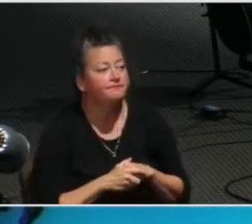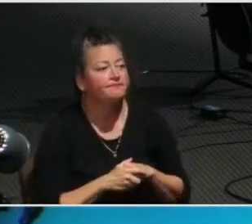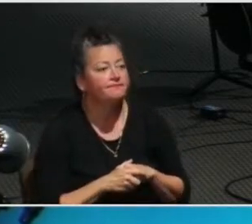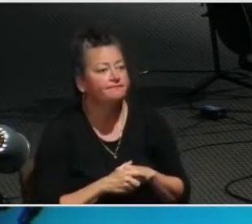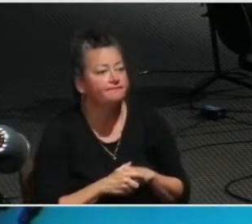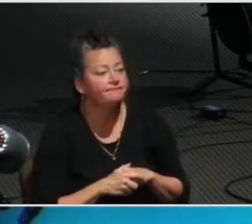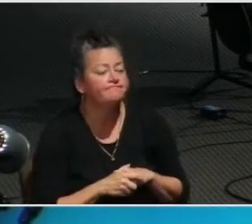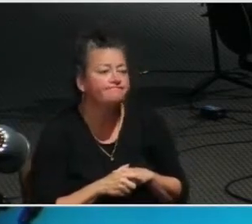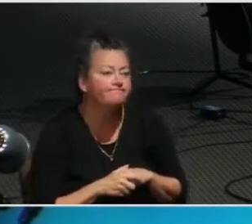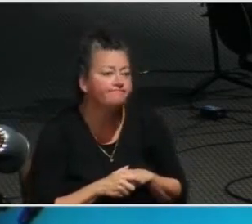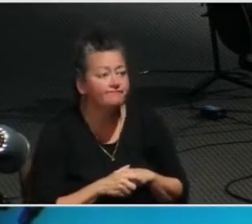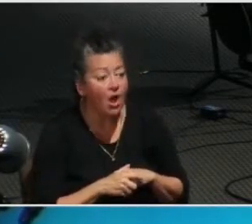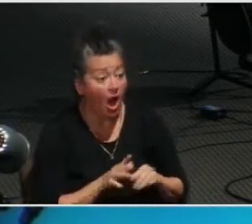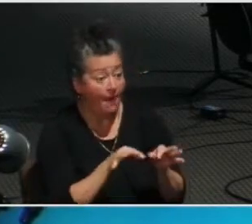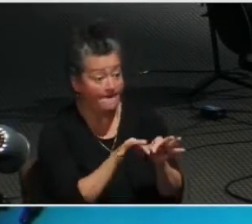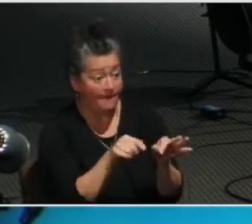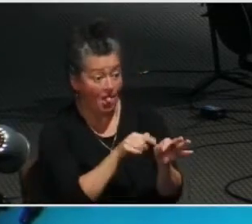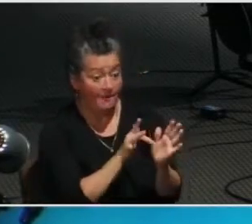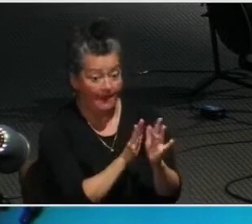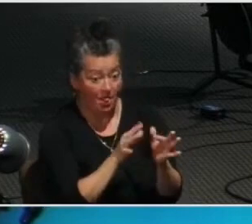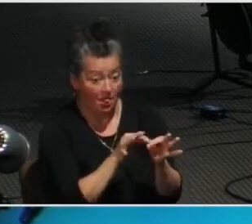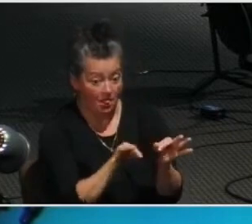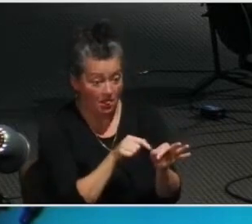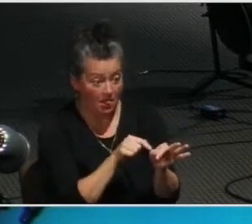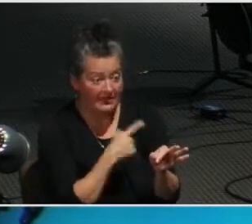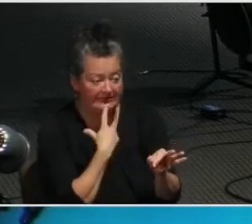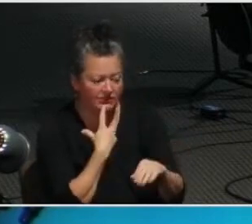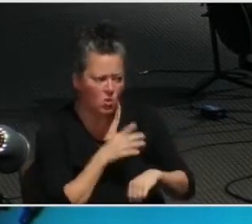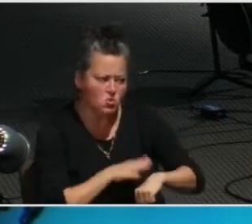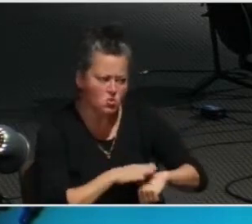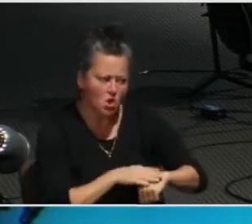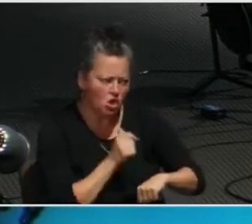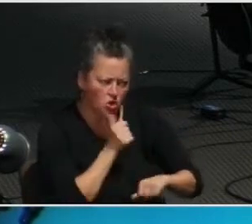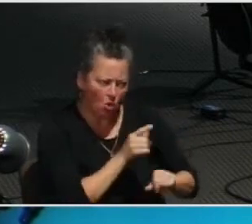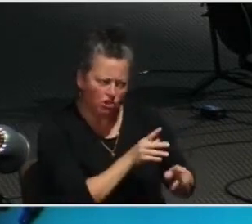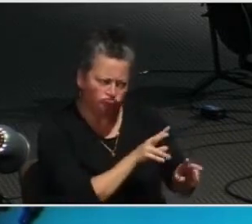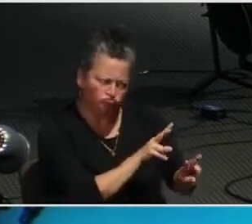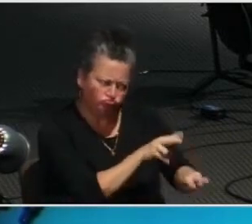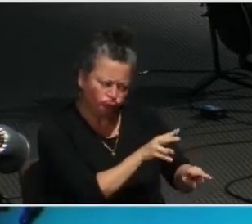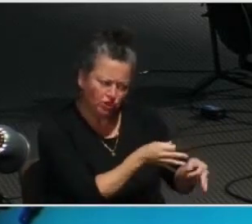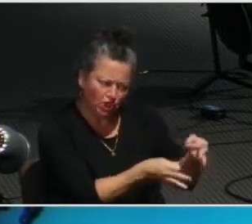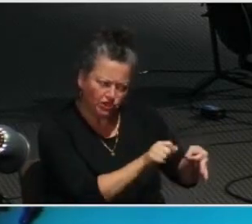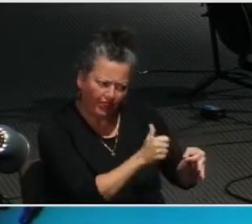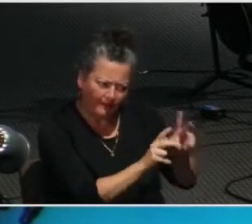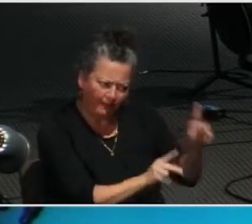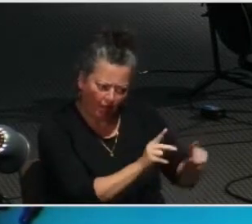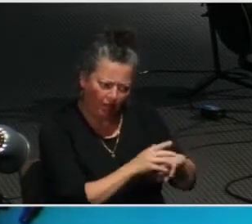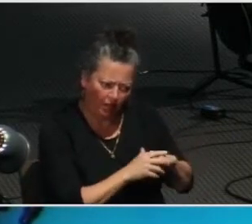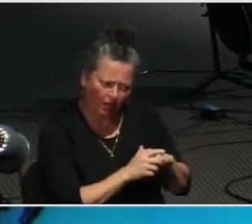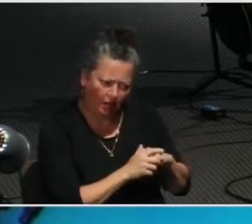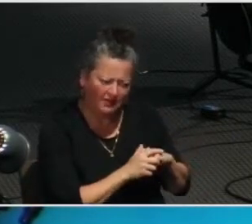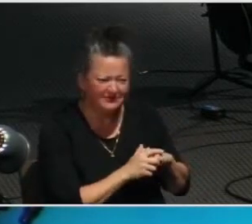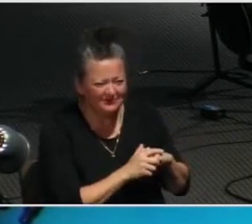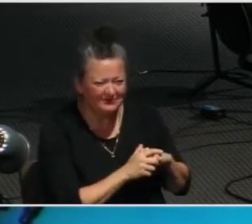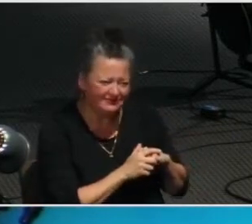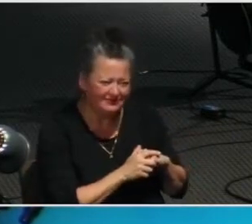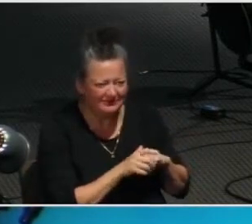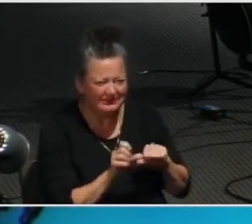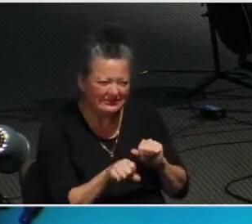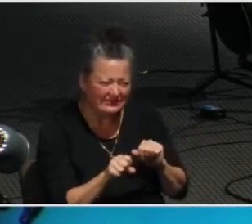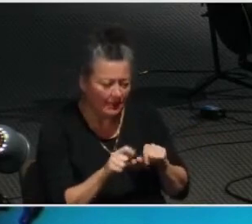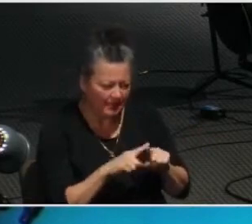Jesus said, "Judge not lest you be judged." But that verse is talking about interpersonal